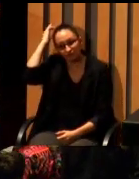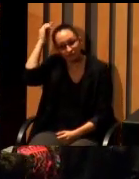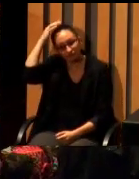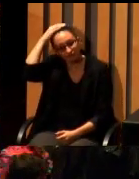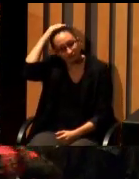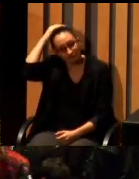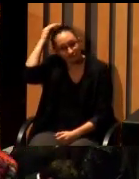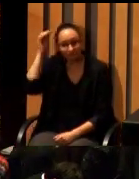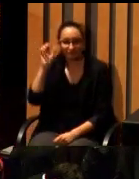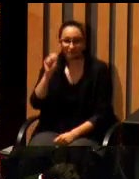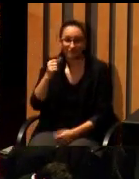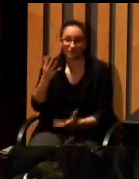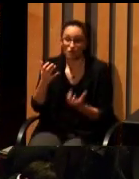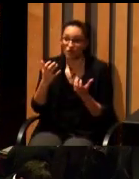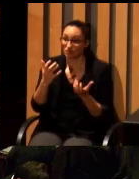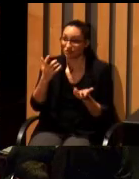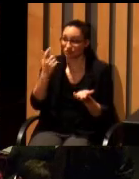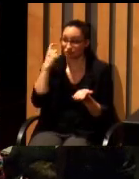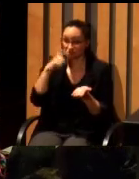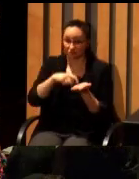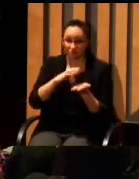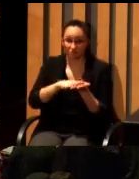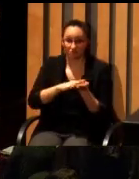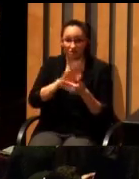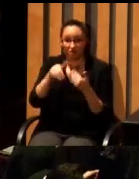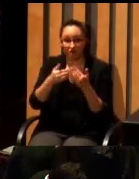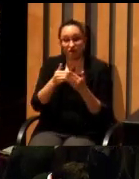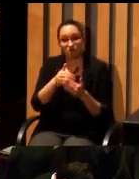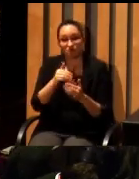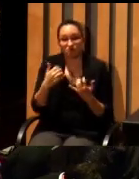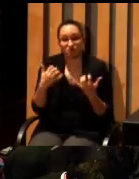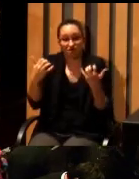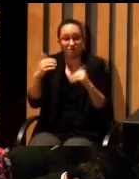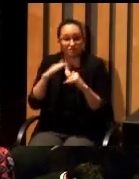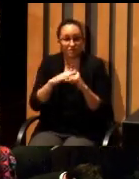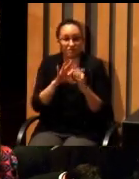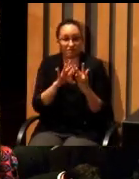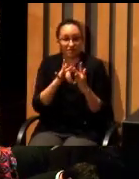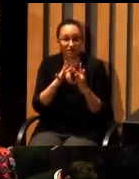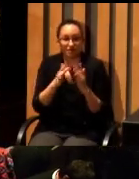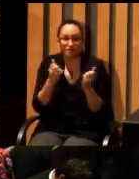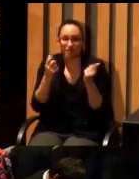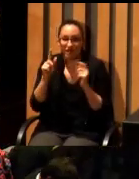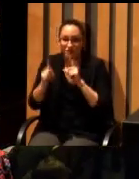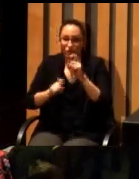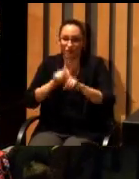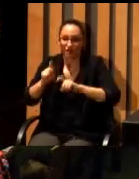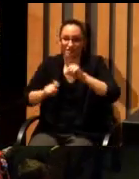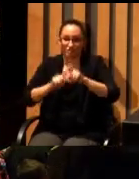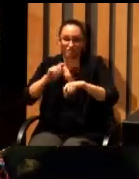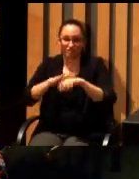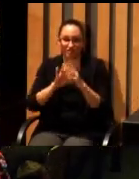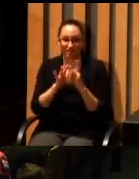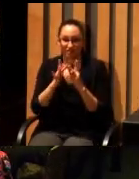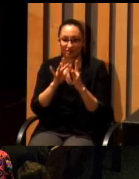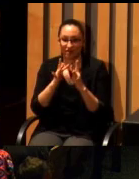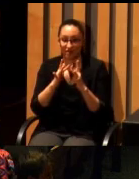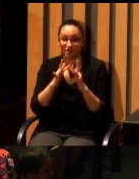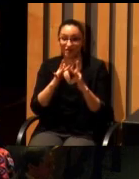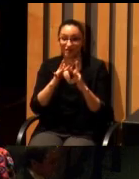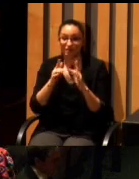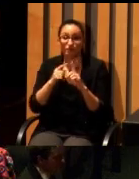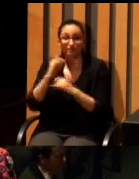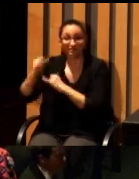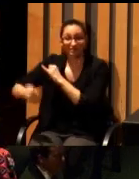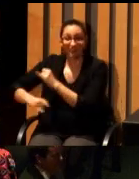the online audience members, and a lot of questions are coming in online internationally. So